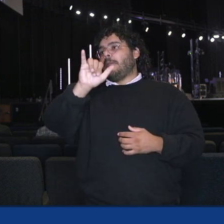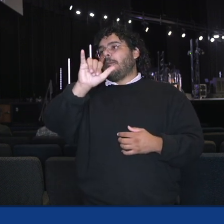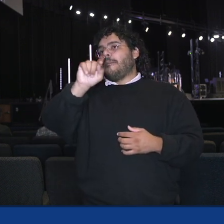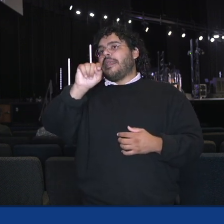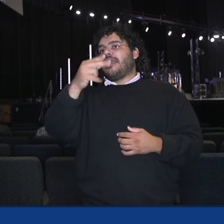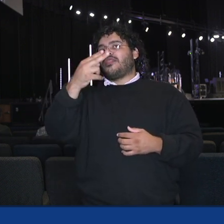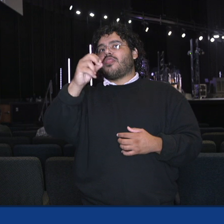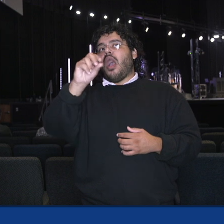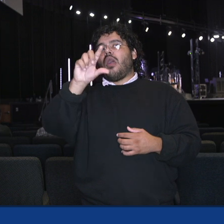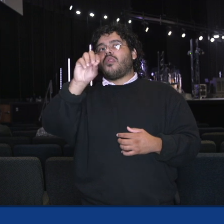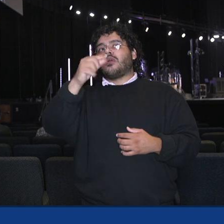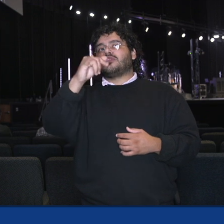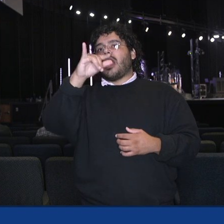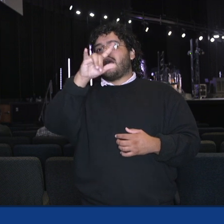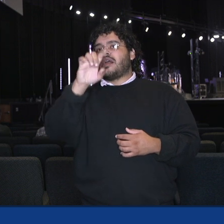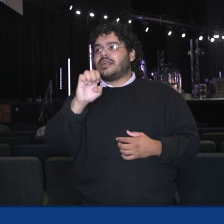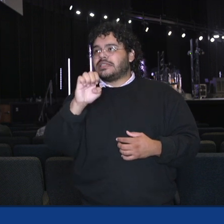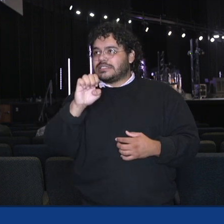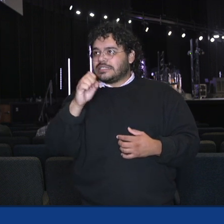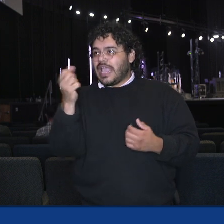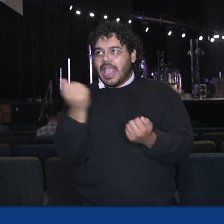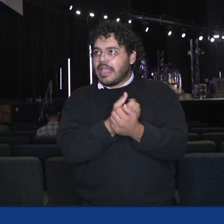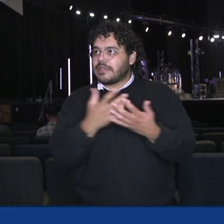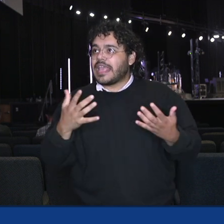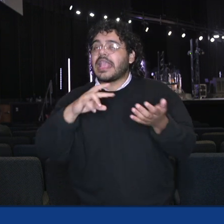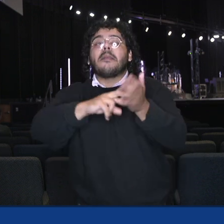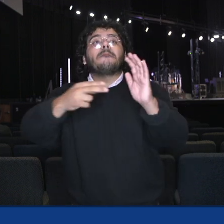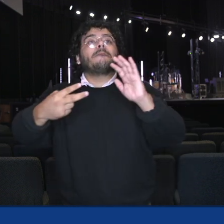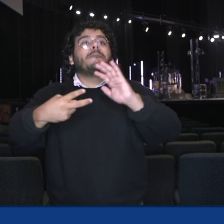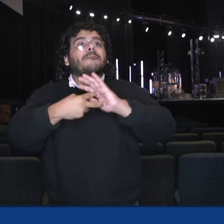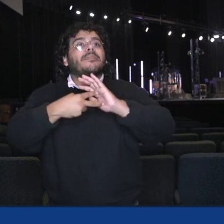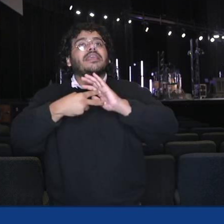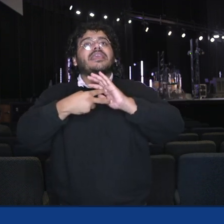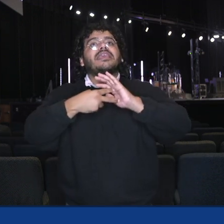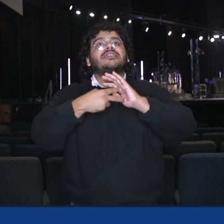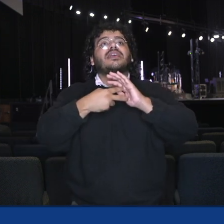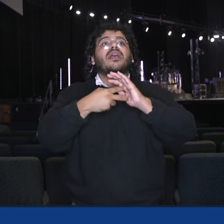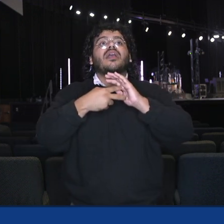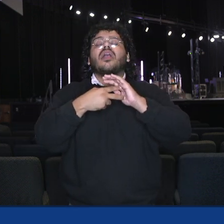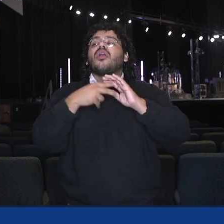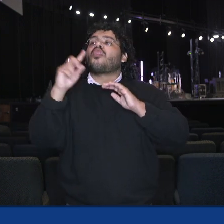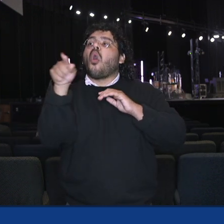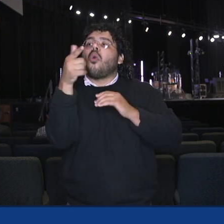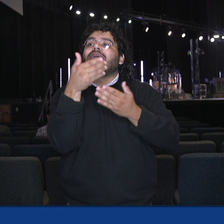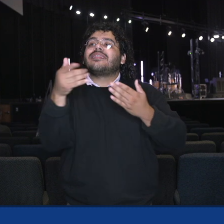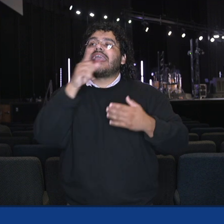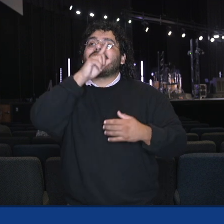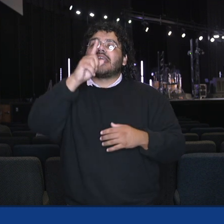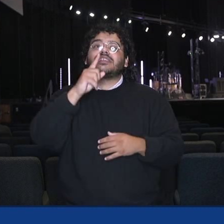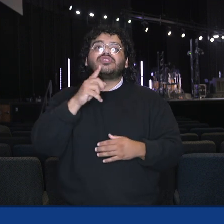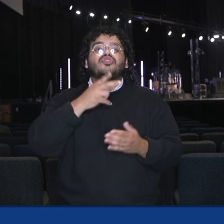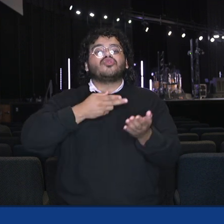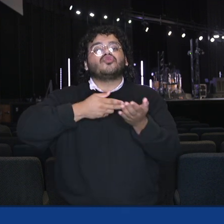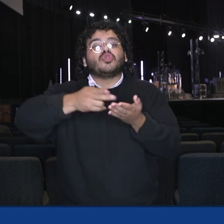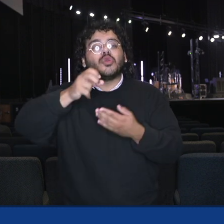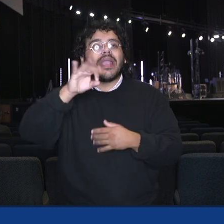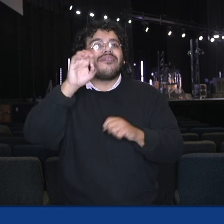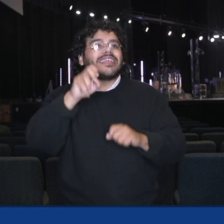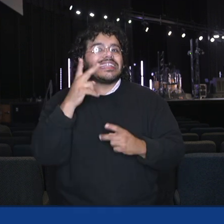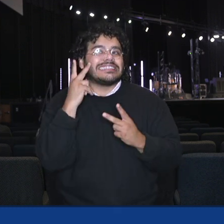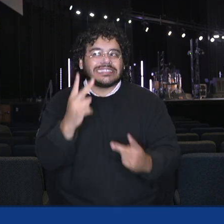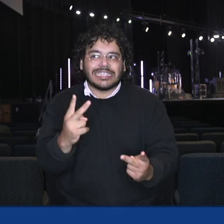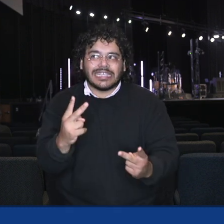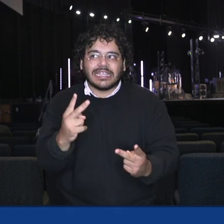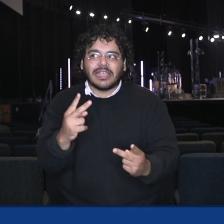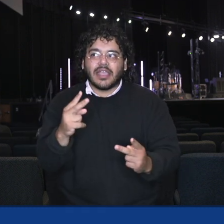true is usually what you can see, what you can measure. That's what the Enlightenment taught us. Everything is knowable by observation. And